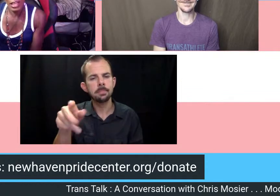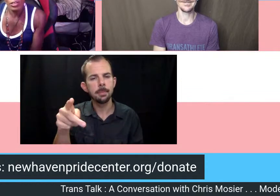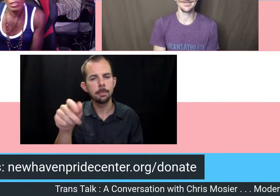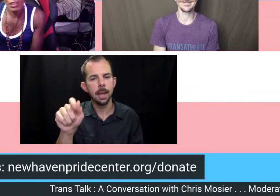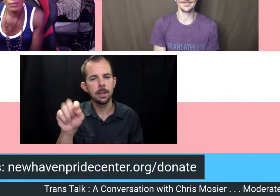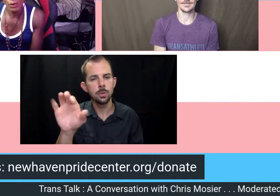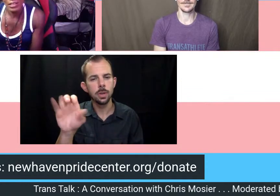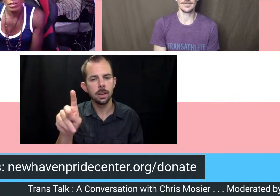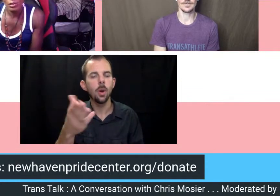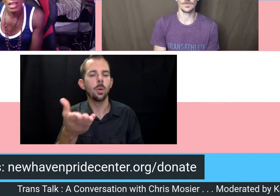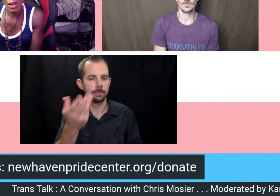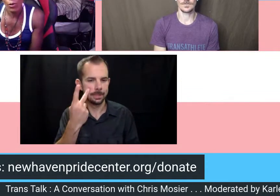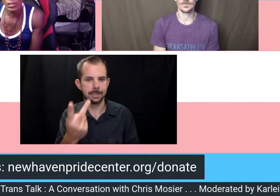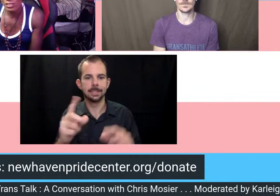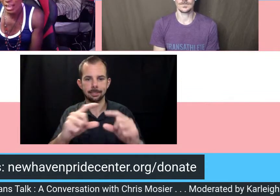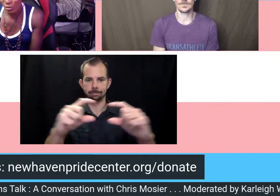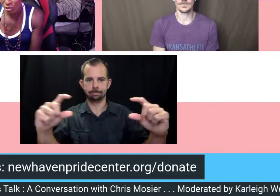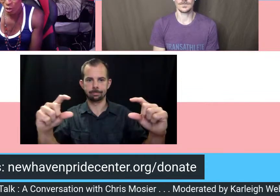for our donations,